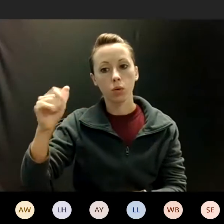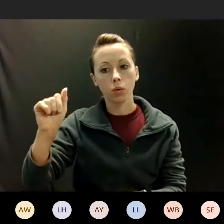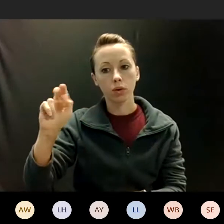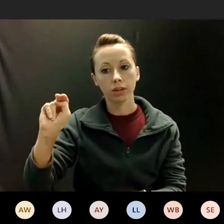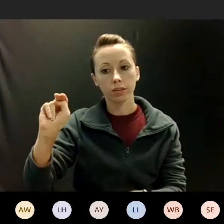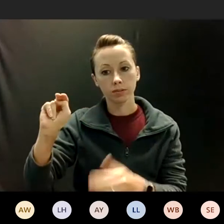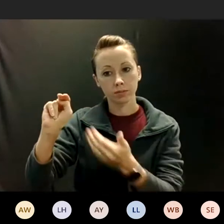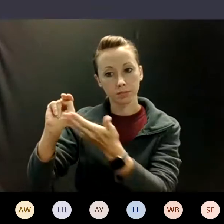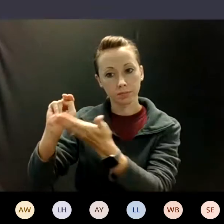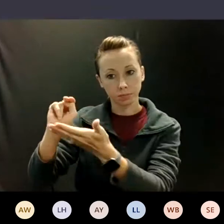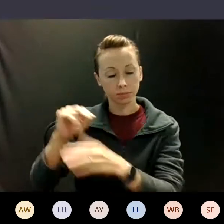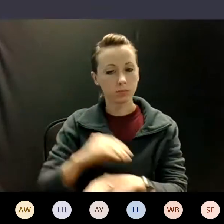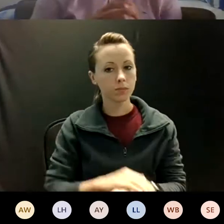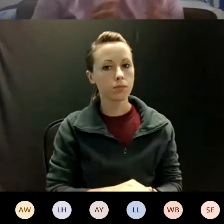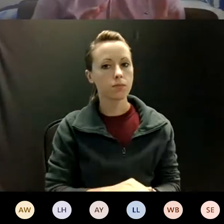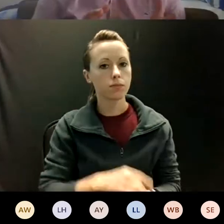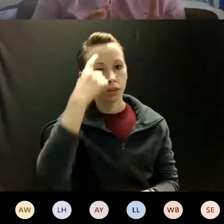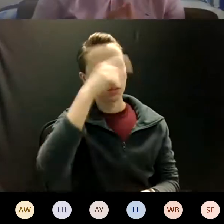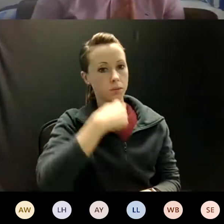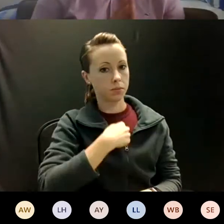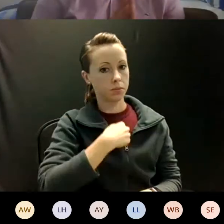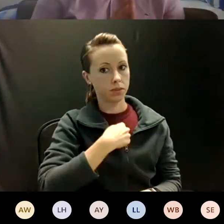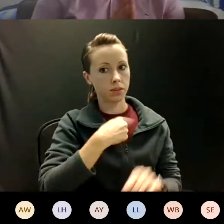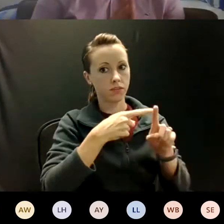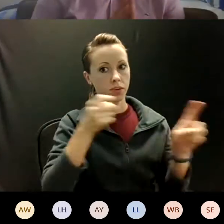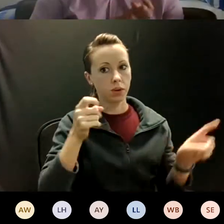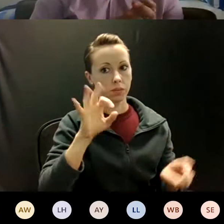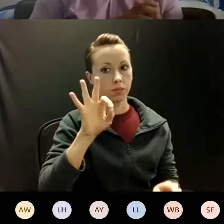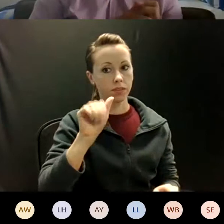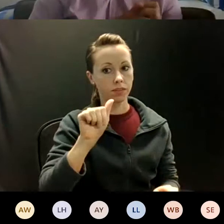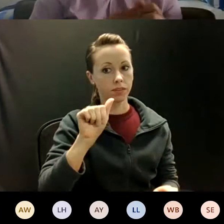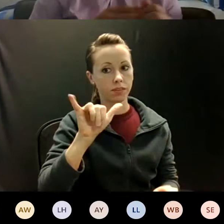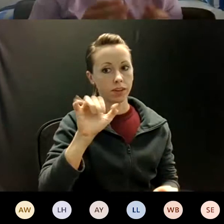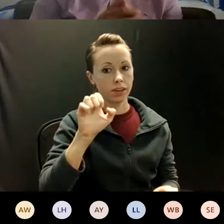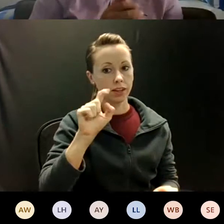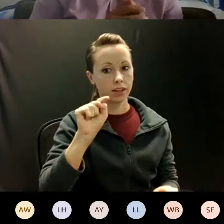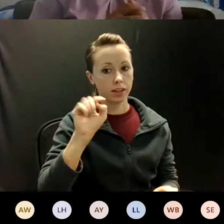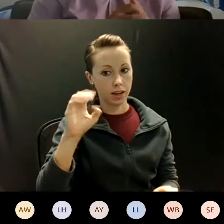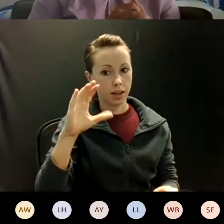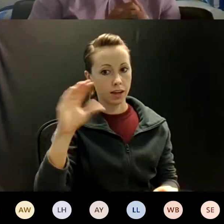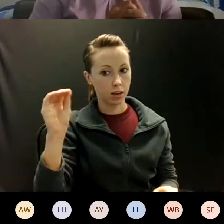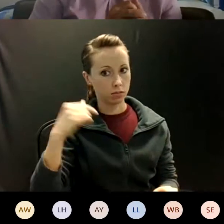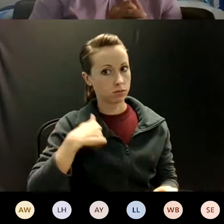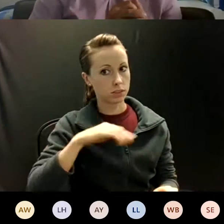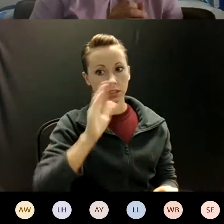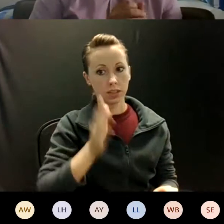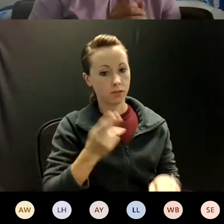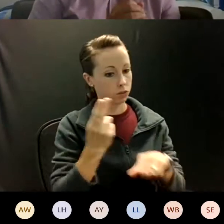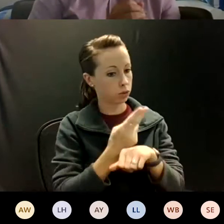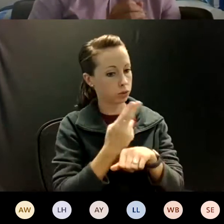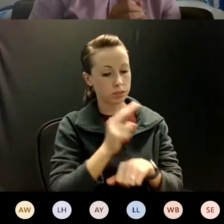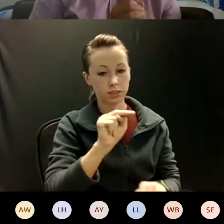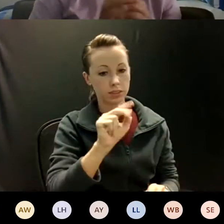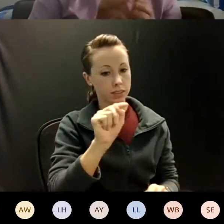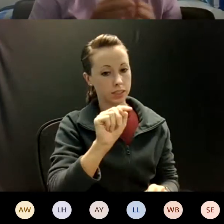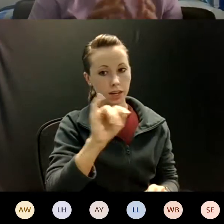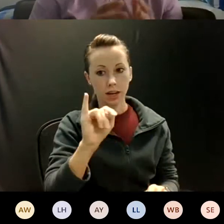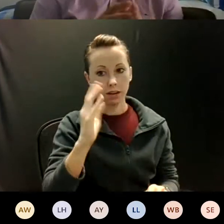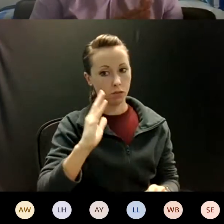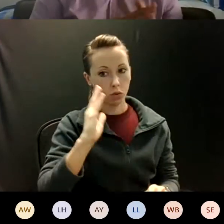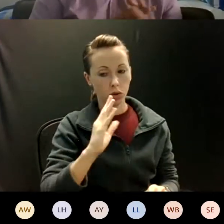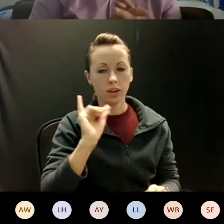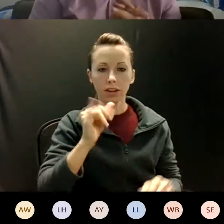So for me, I'm from Fayette County, so we had never done NTI before. So it was definitely a struggle for us starting off. And I think one thing that